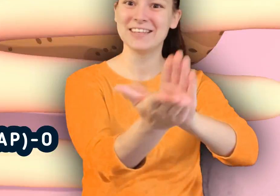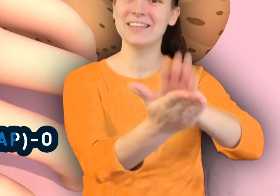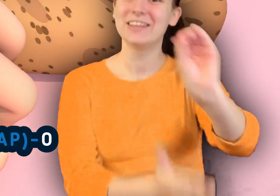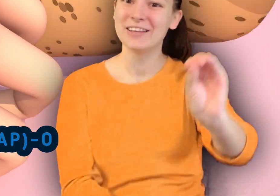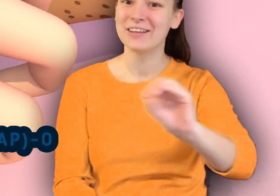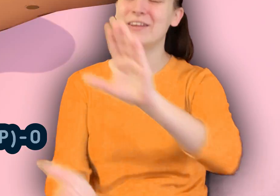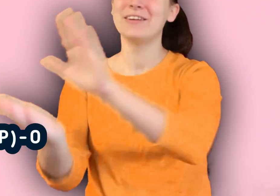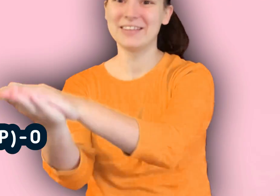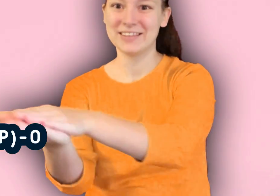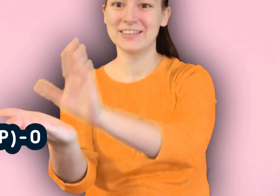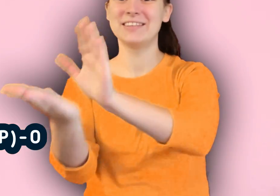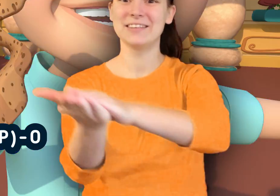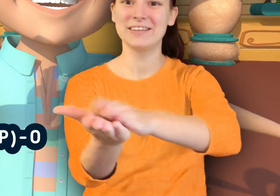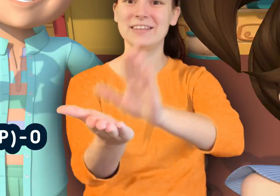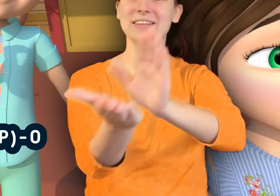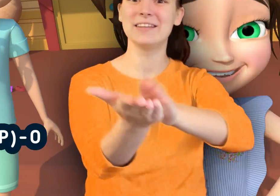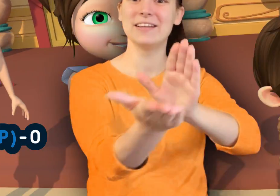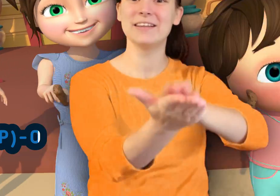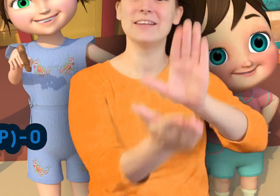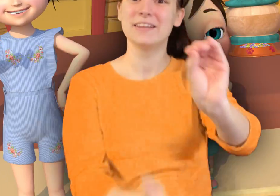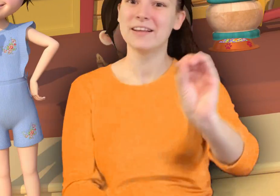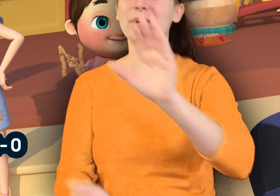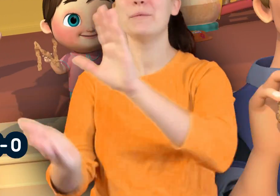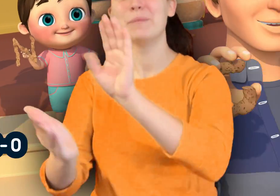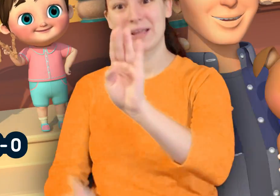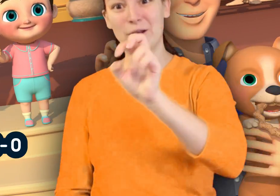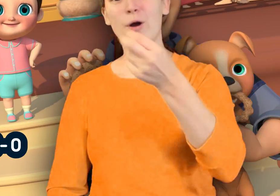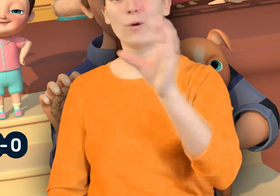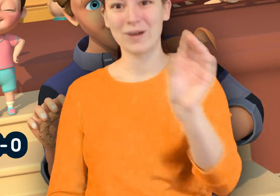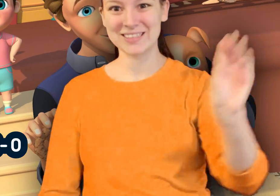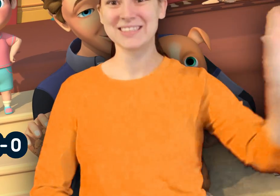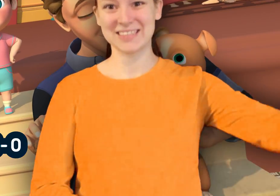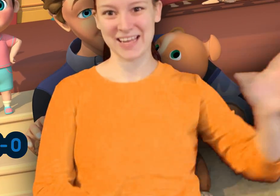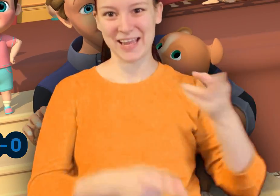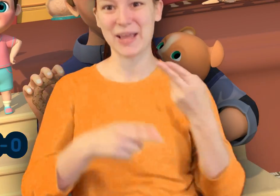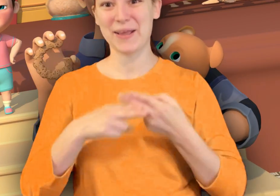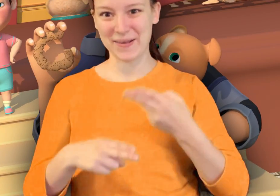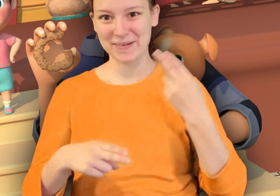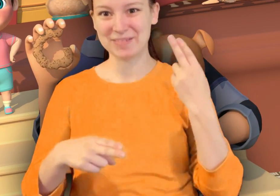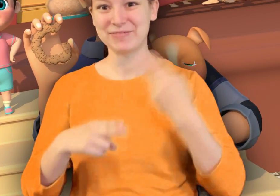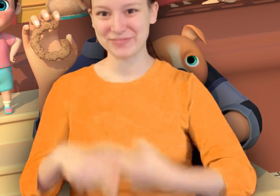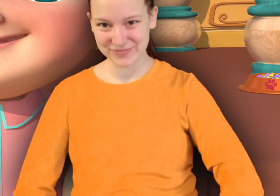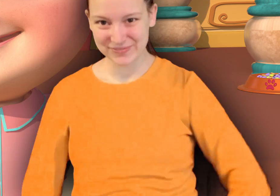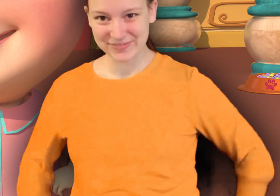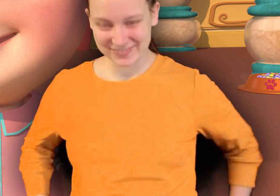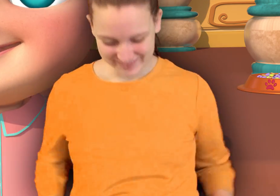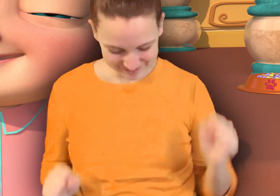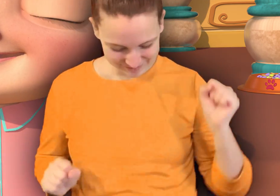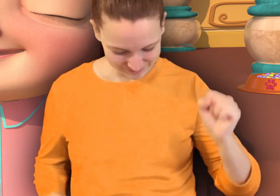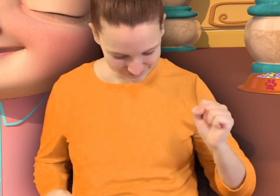oh oh oh and Bingo was his name